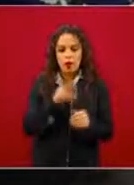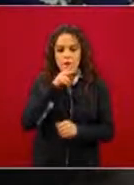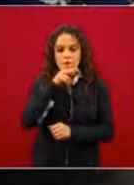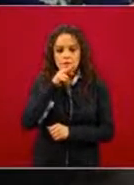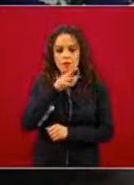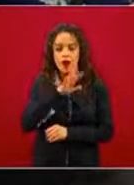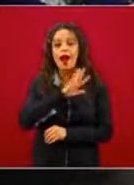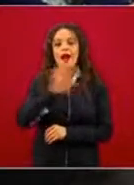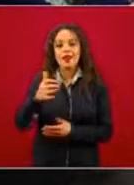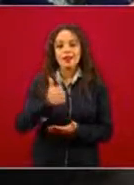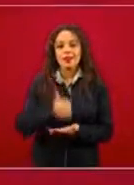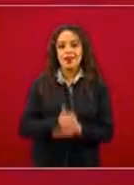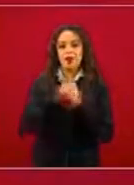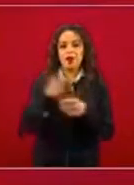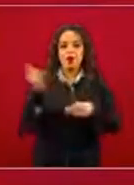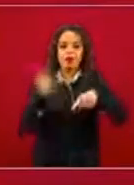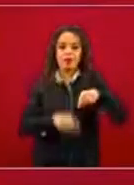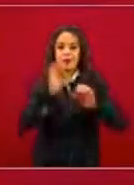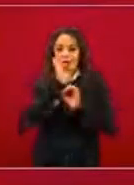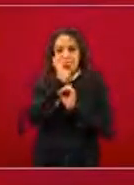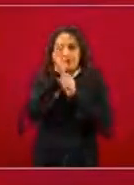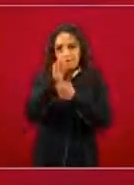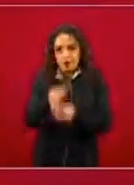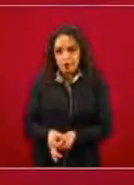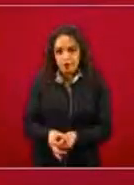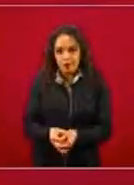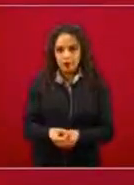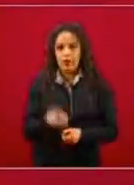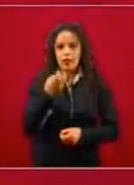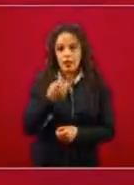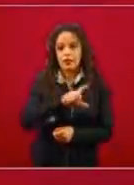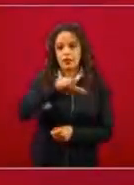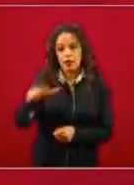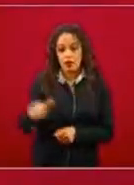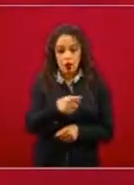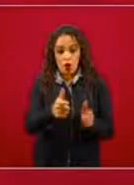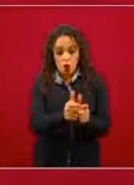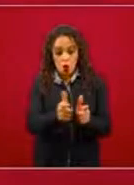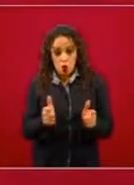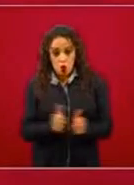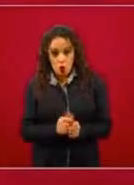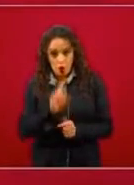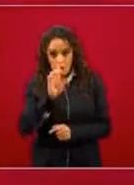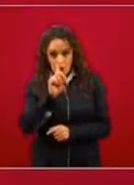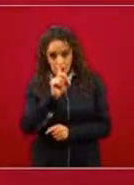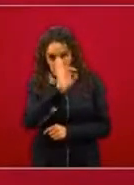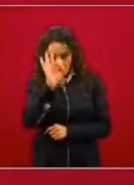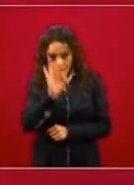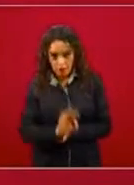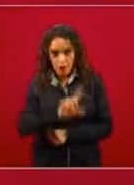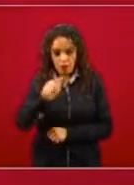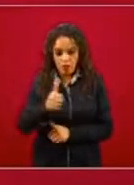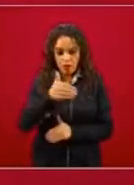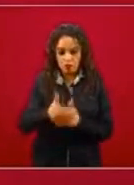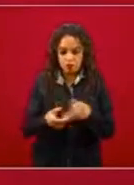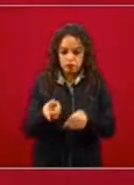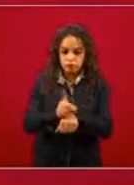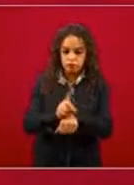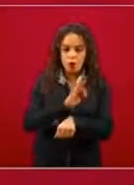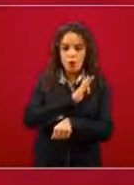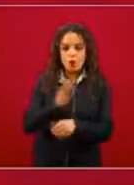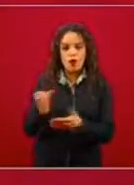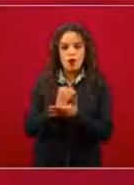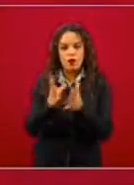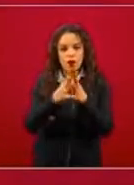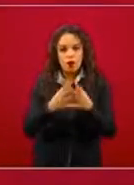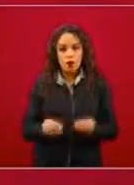actually survive long enough for them to get the tube removed. And so after that, when they do recover